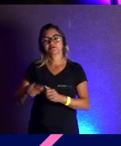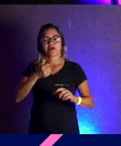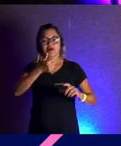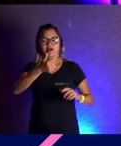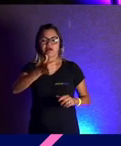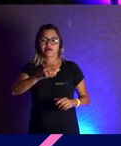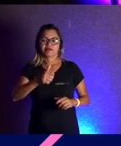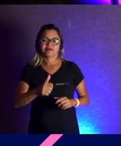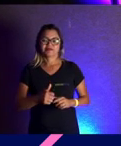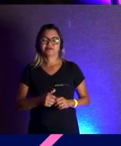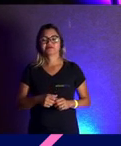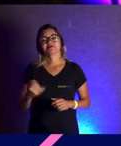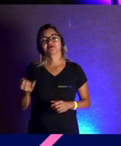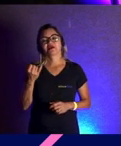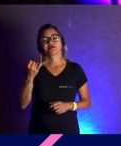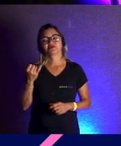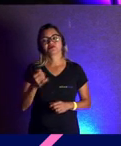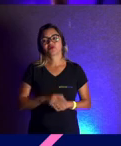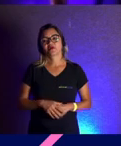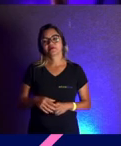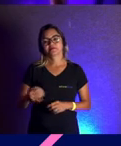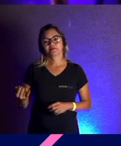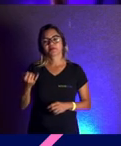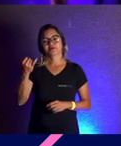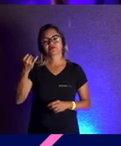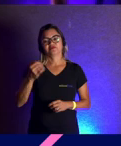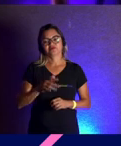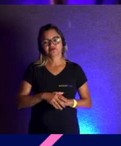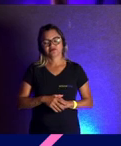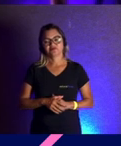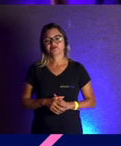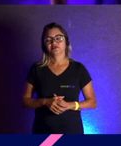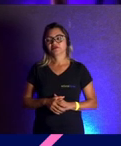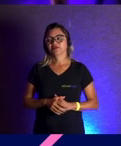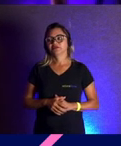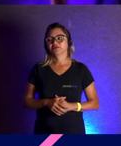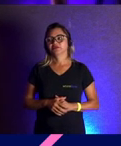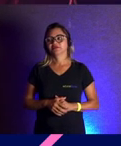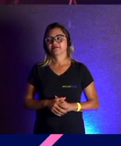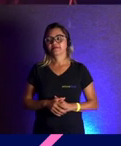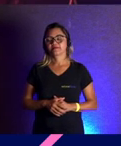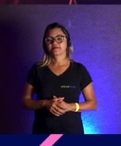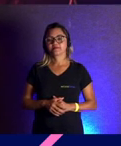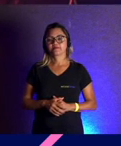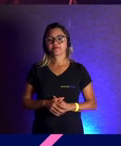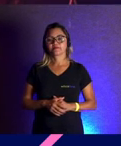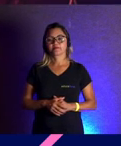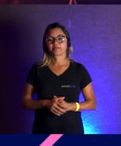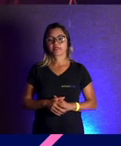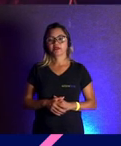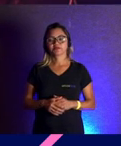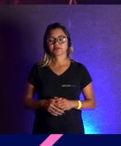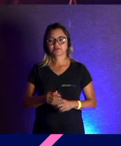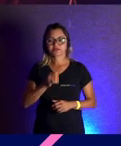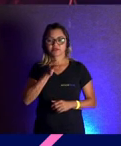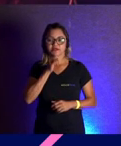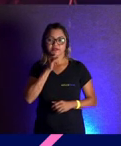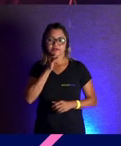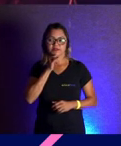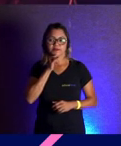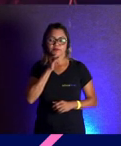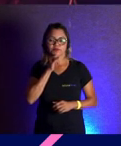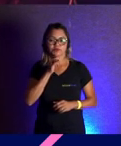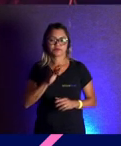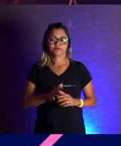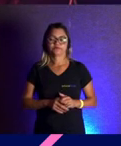valuable of unrepresentative community data set. And so that's one way.